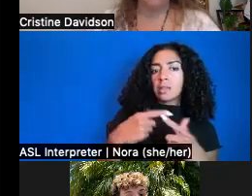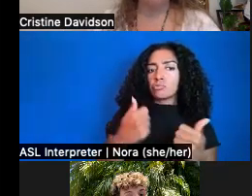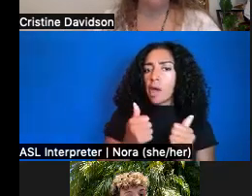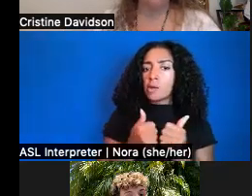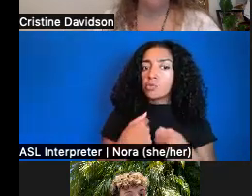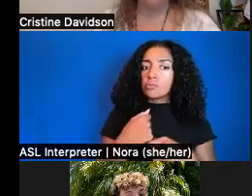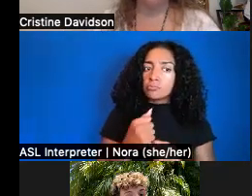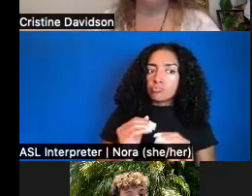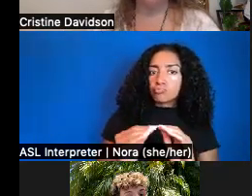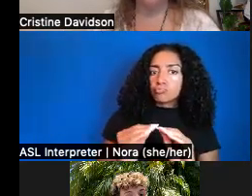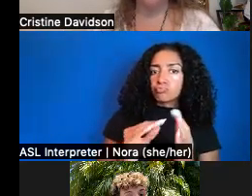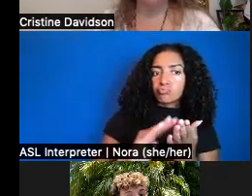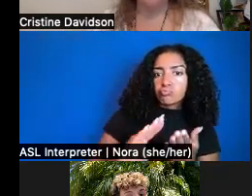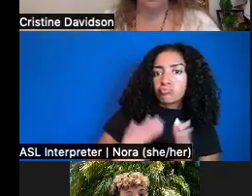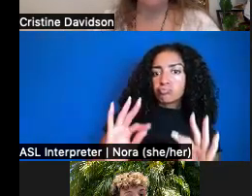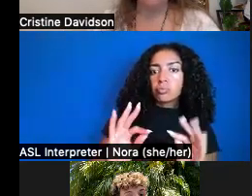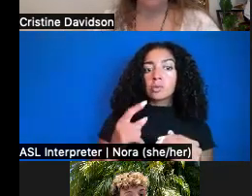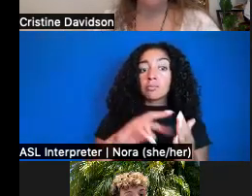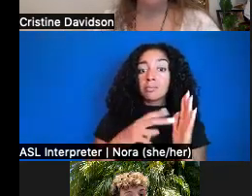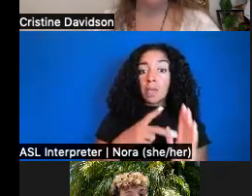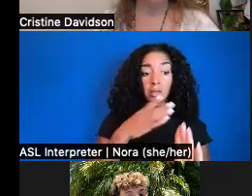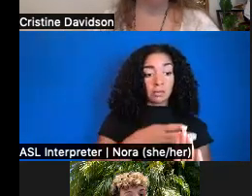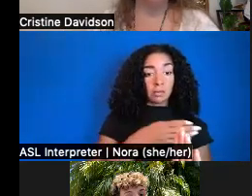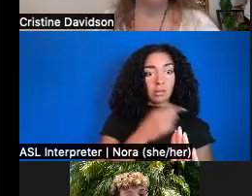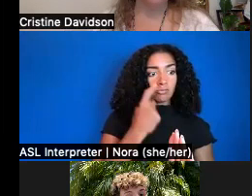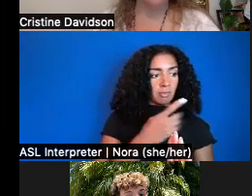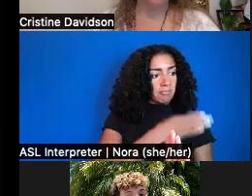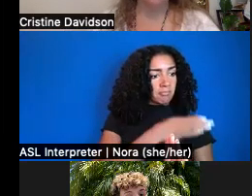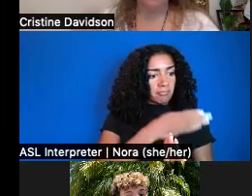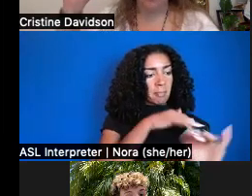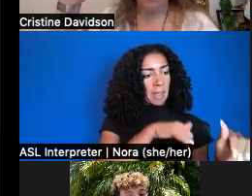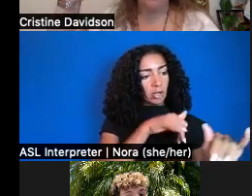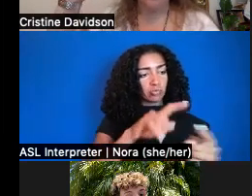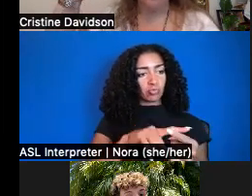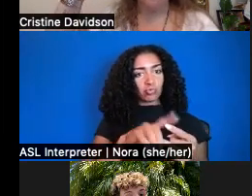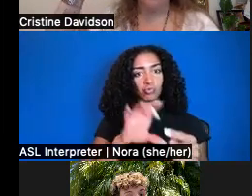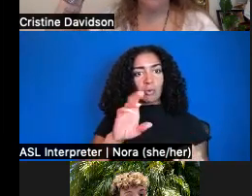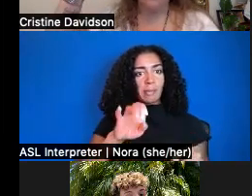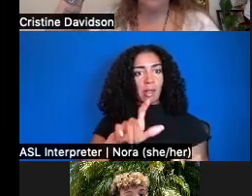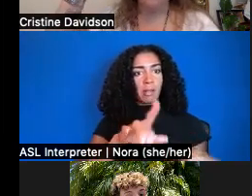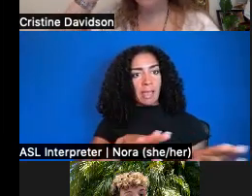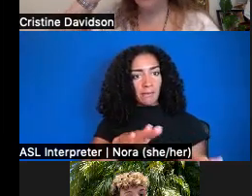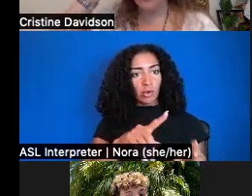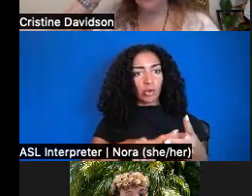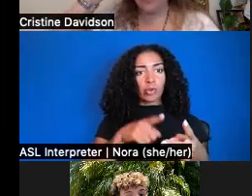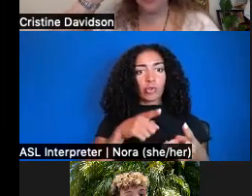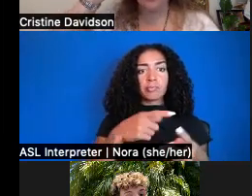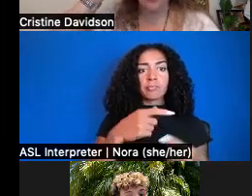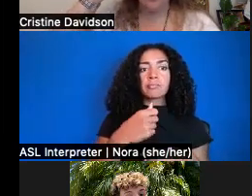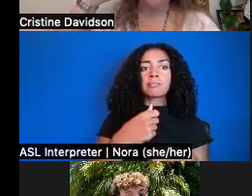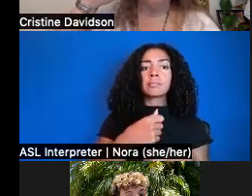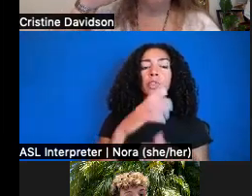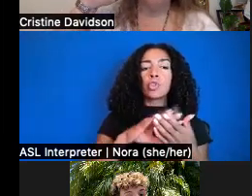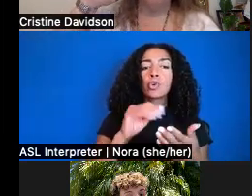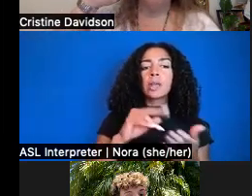criminal behavior, looking at relapse prevention, or developing skills. So if you go back to those reoffending risk